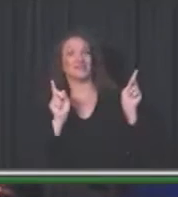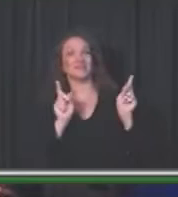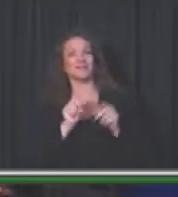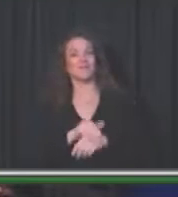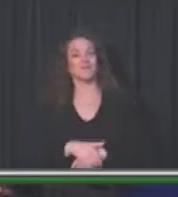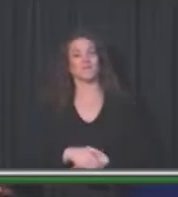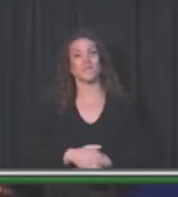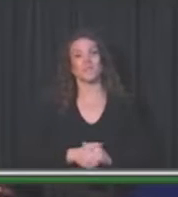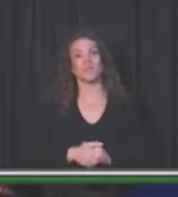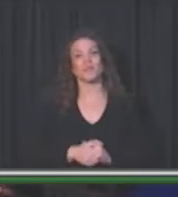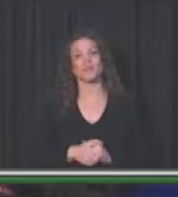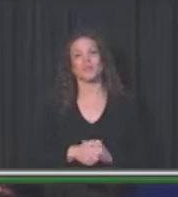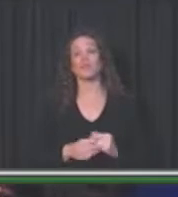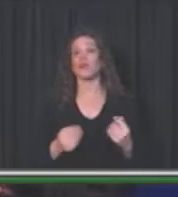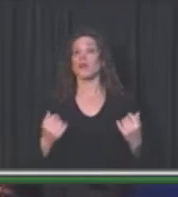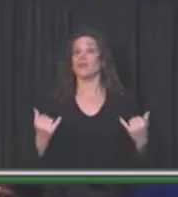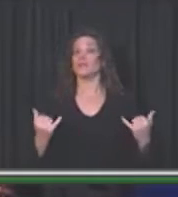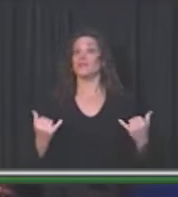Today,